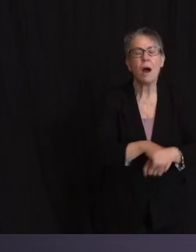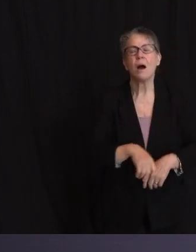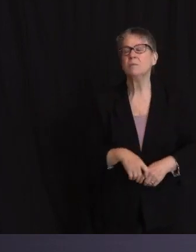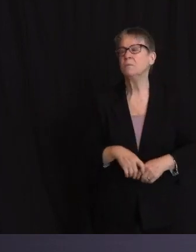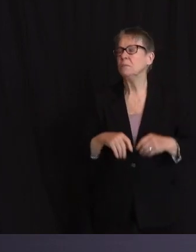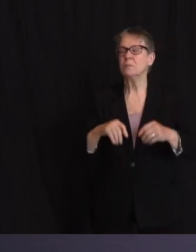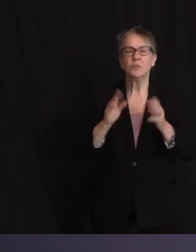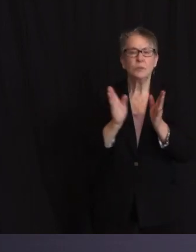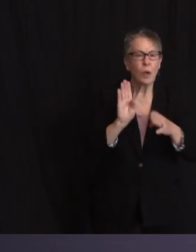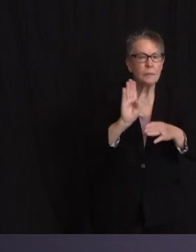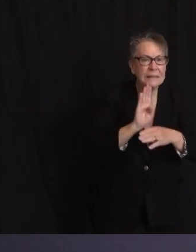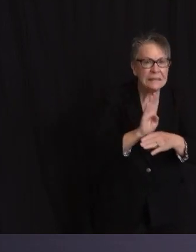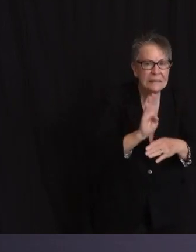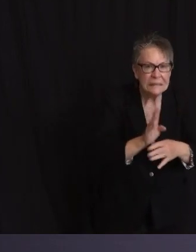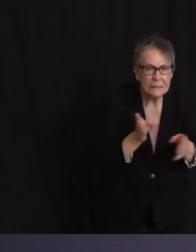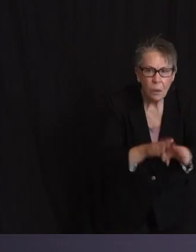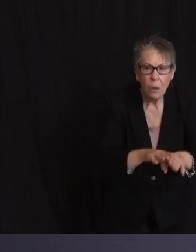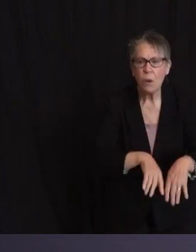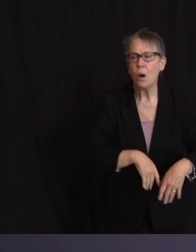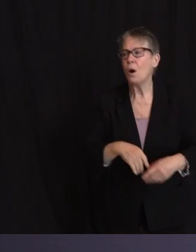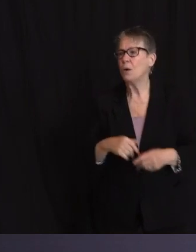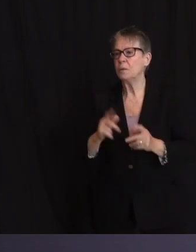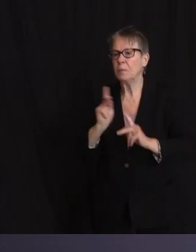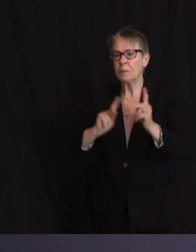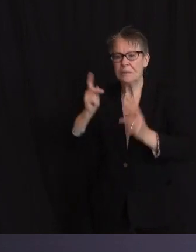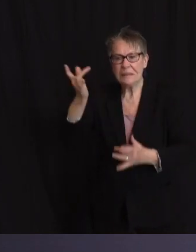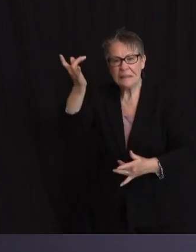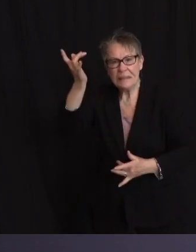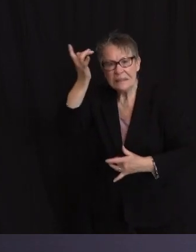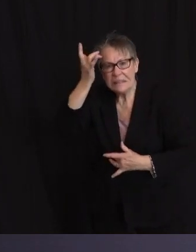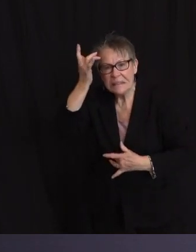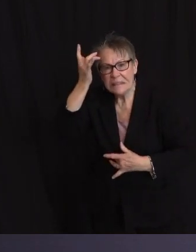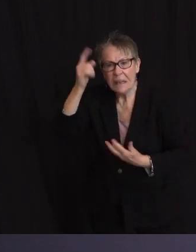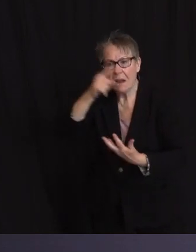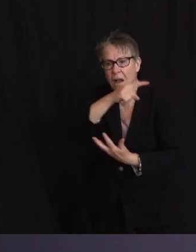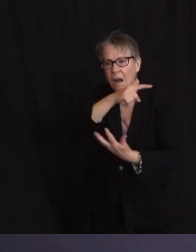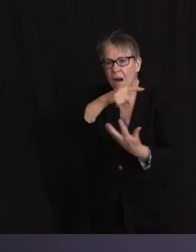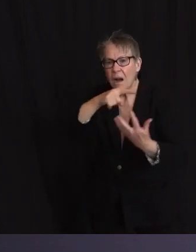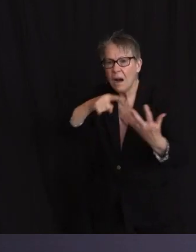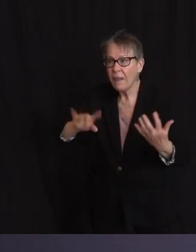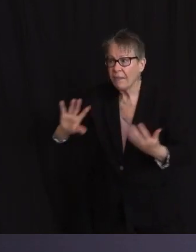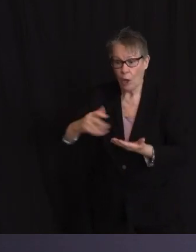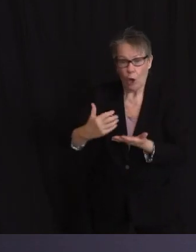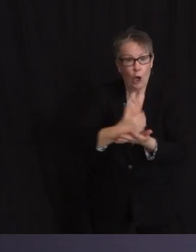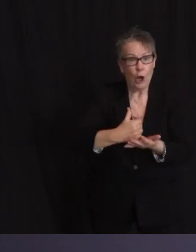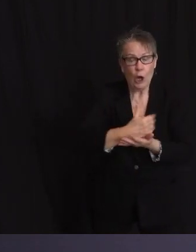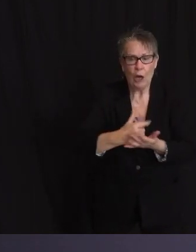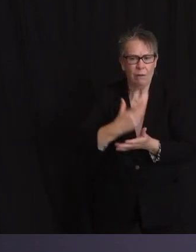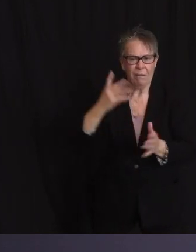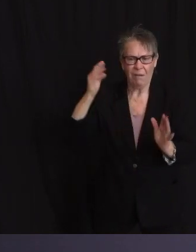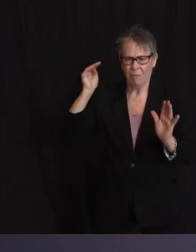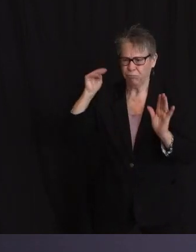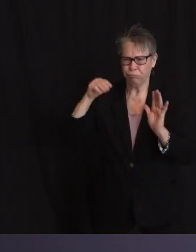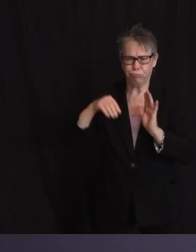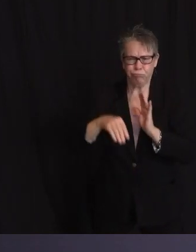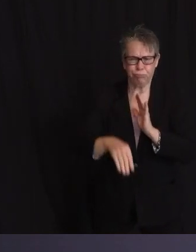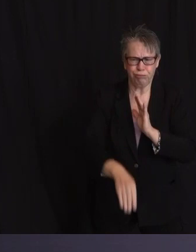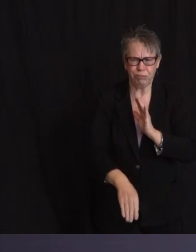off a cliff. So I want to repeat our plea for large-scale, big-time, many,